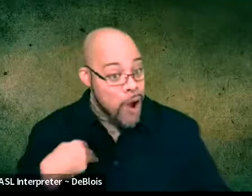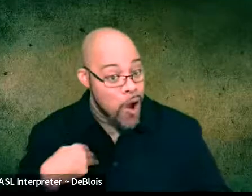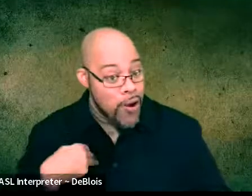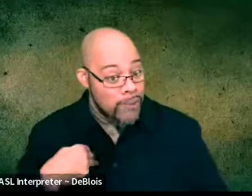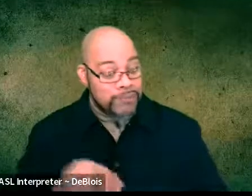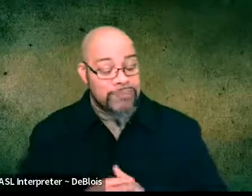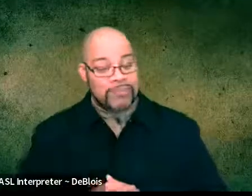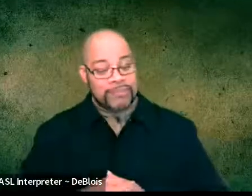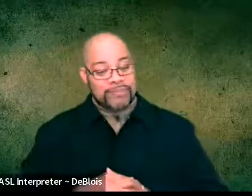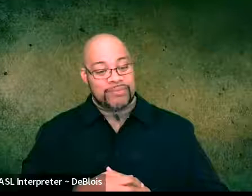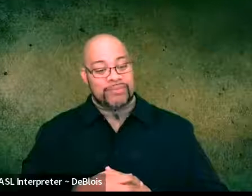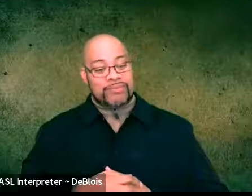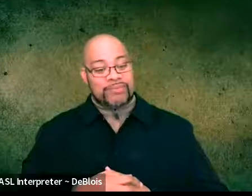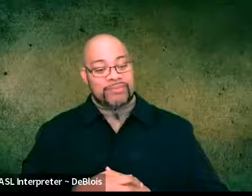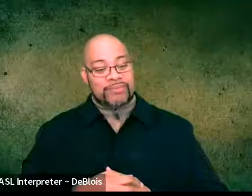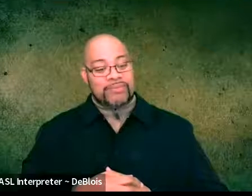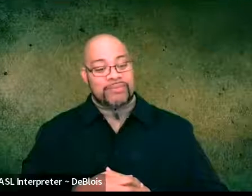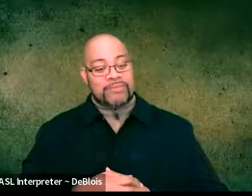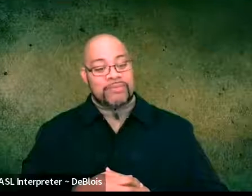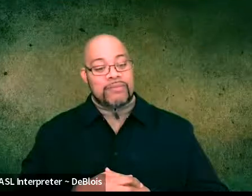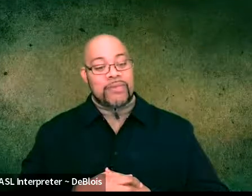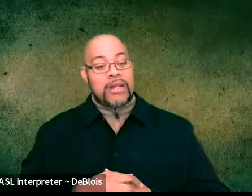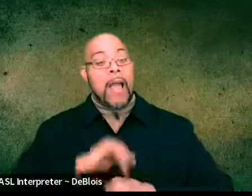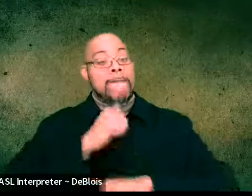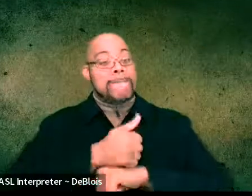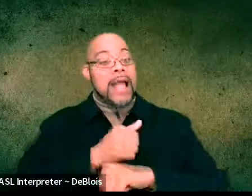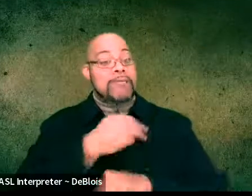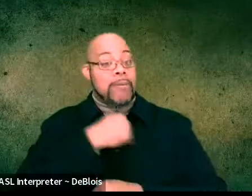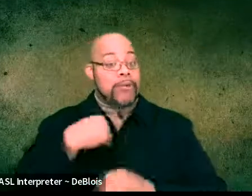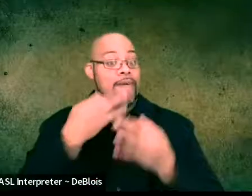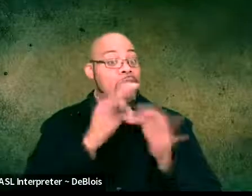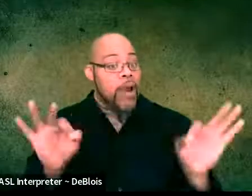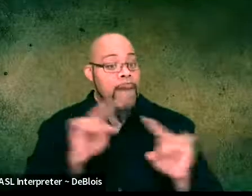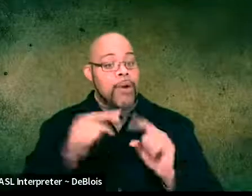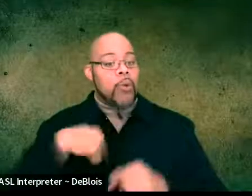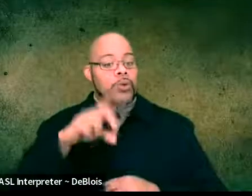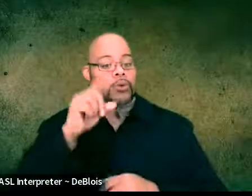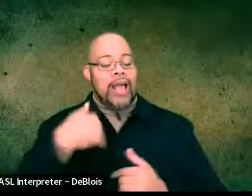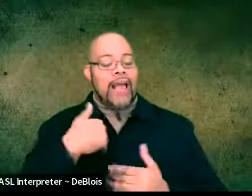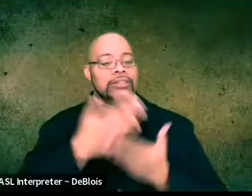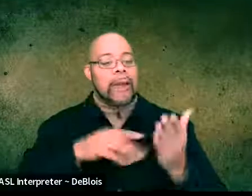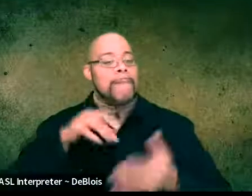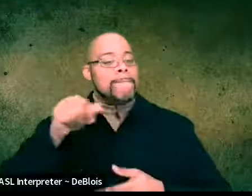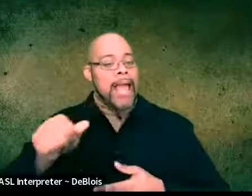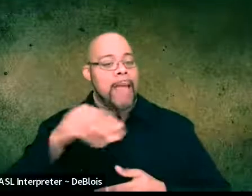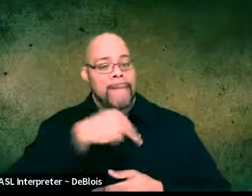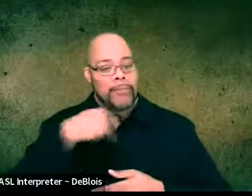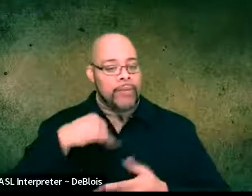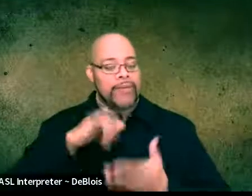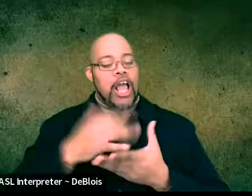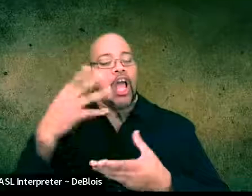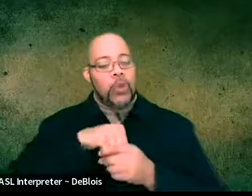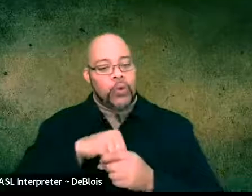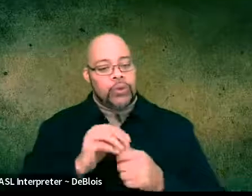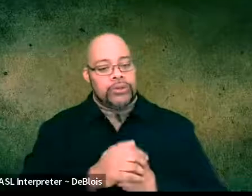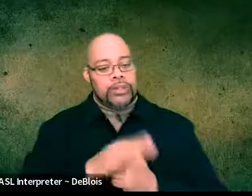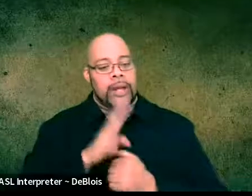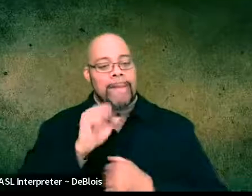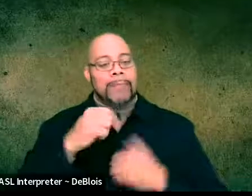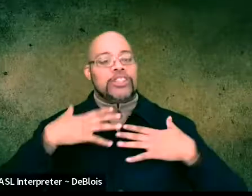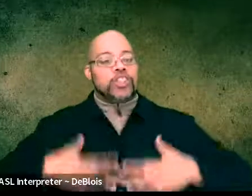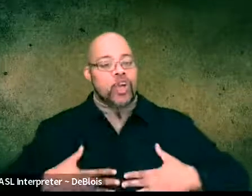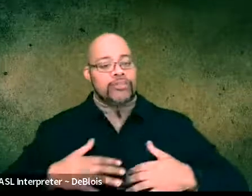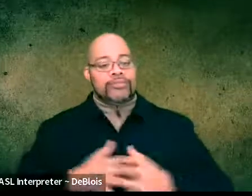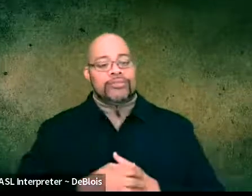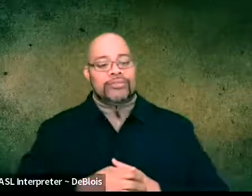Ooh. The base membership is free. However, we do have some paid memberships, which include a BIMS t-shirt,